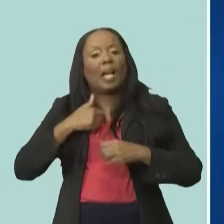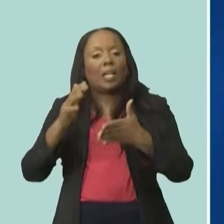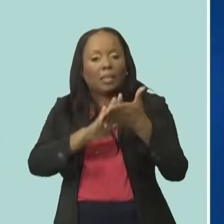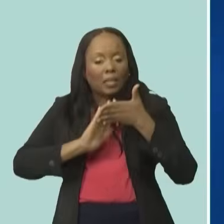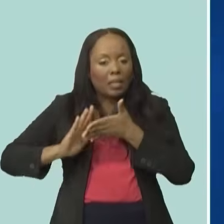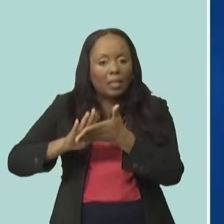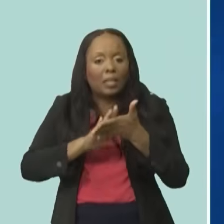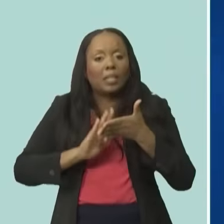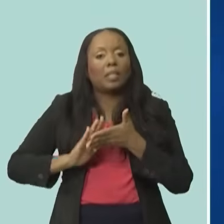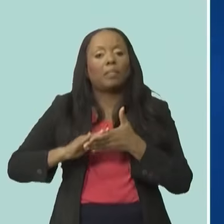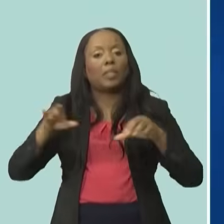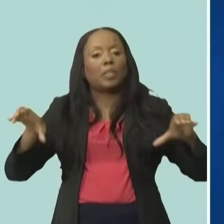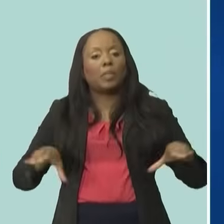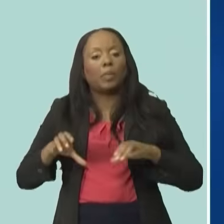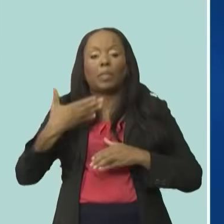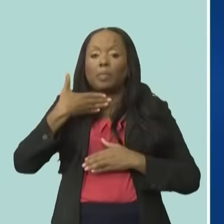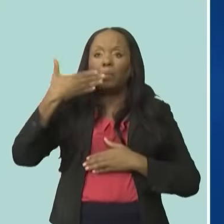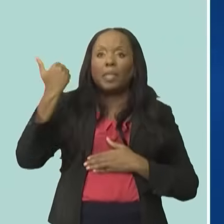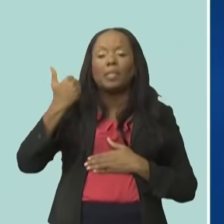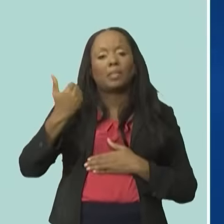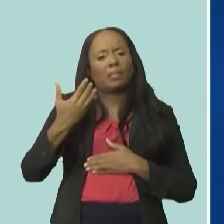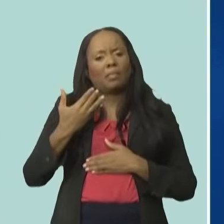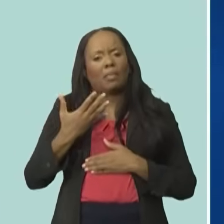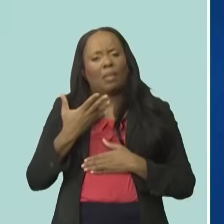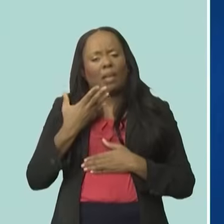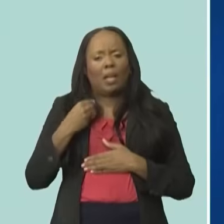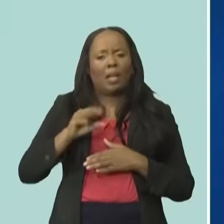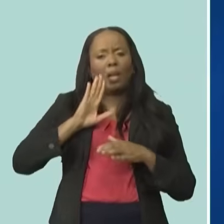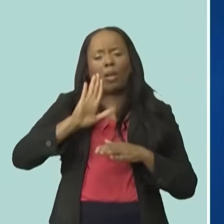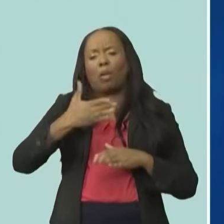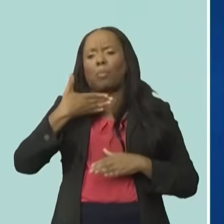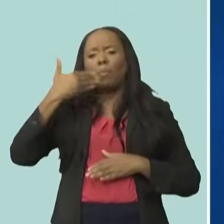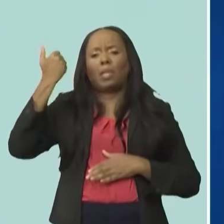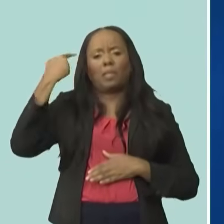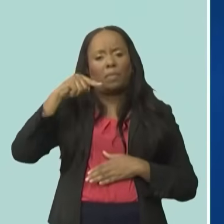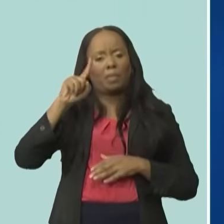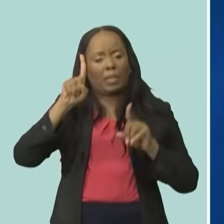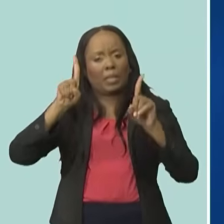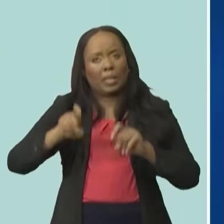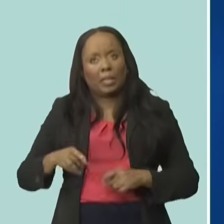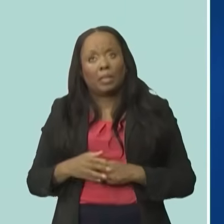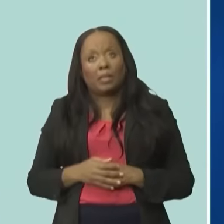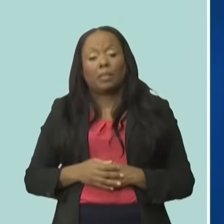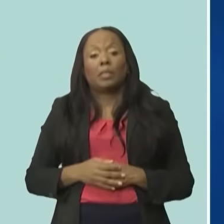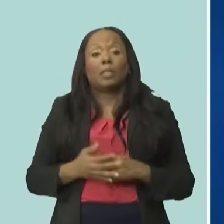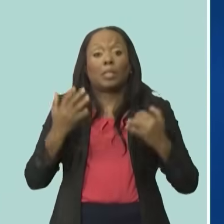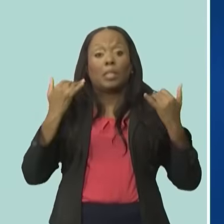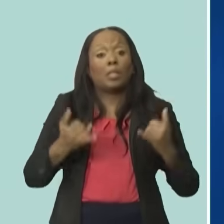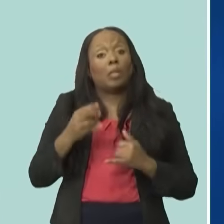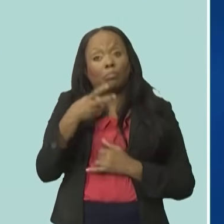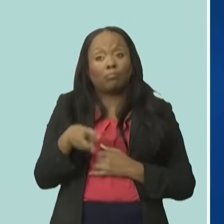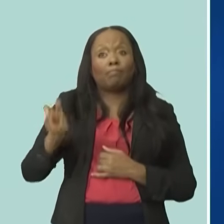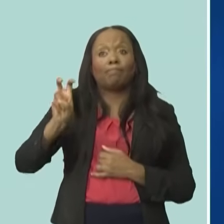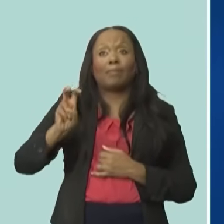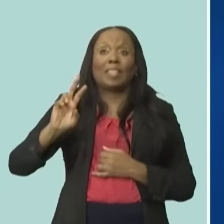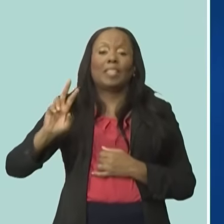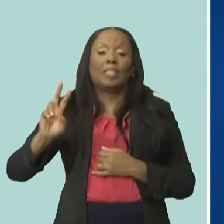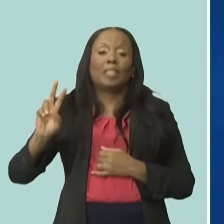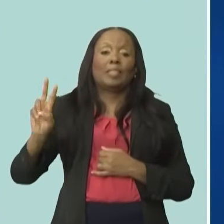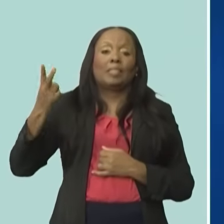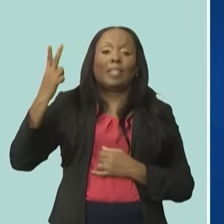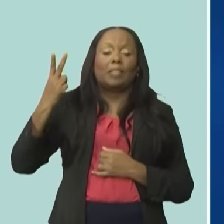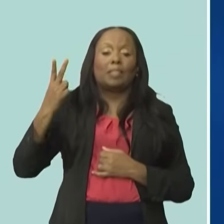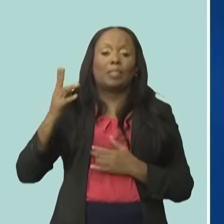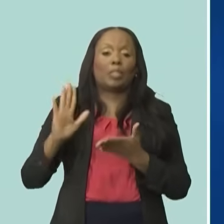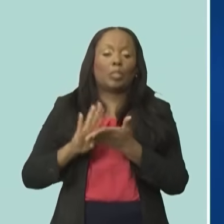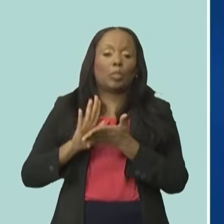your best and for your future in this year's exam. Now, of course, as you go to your respective secondary schools come September, I